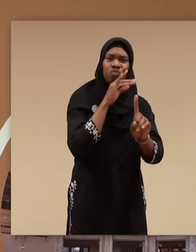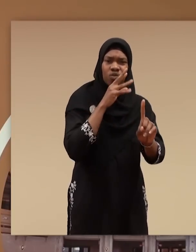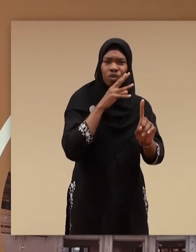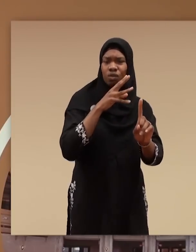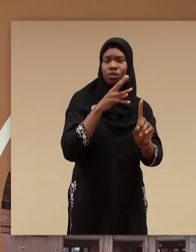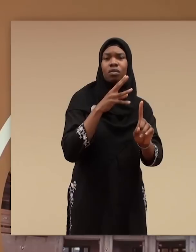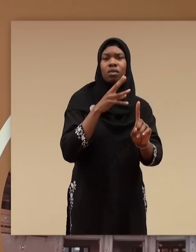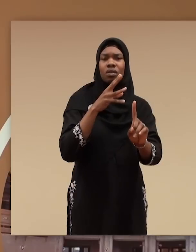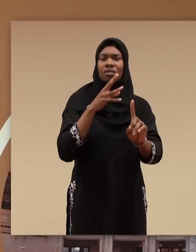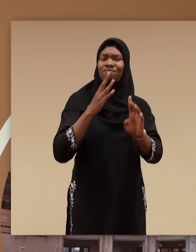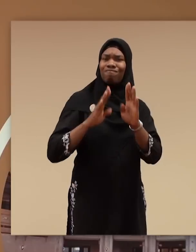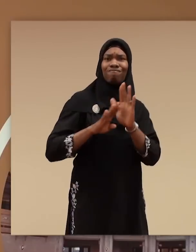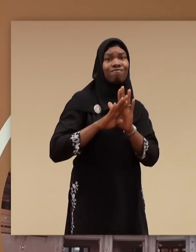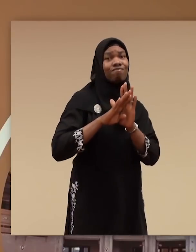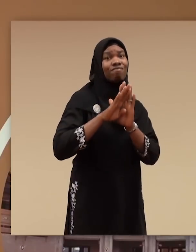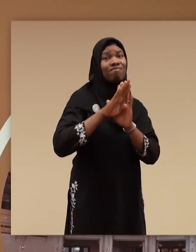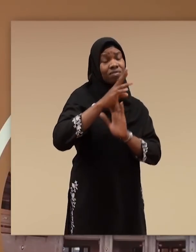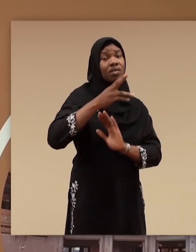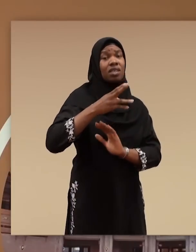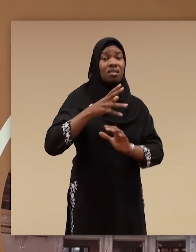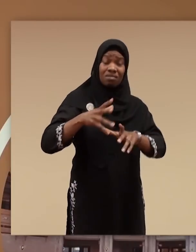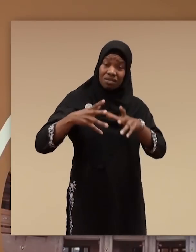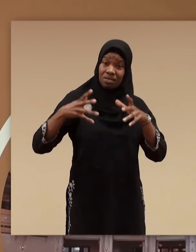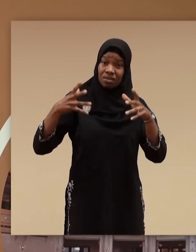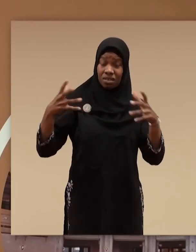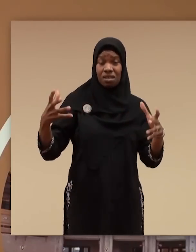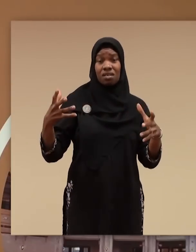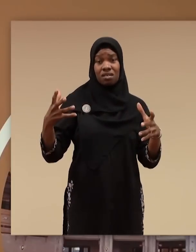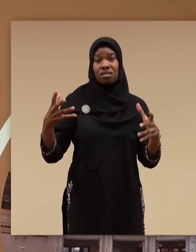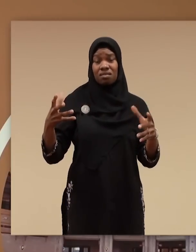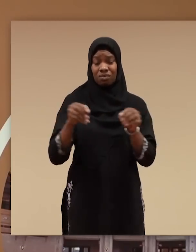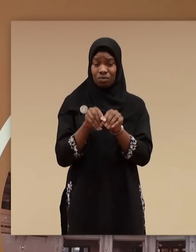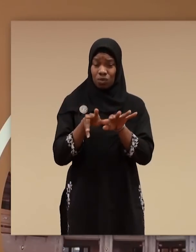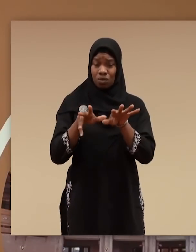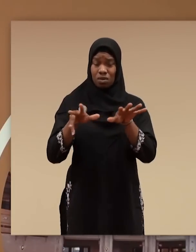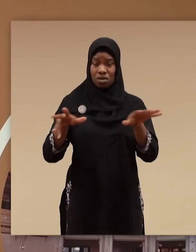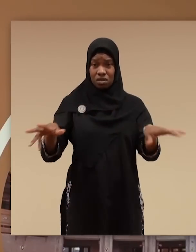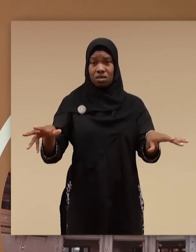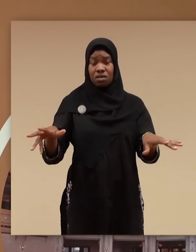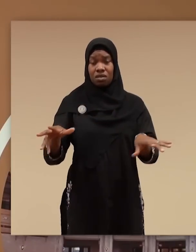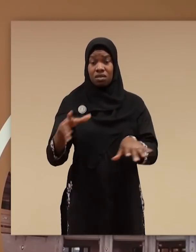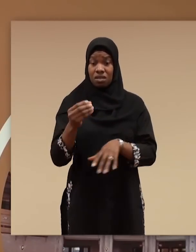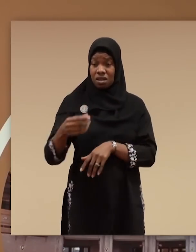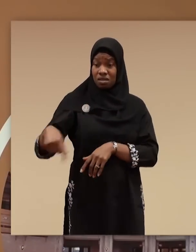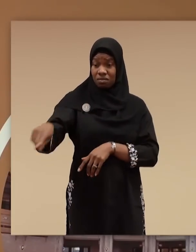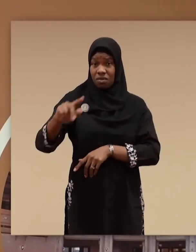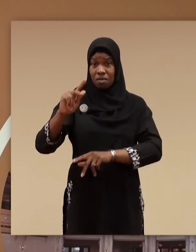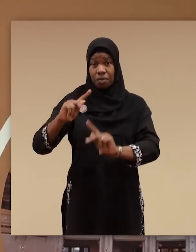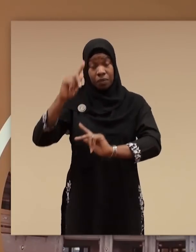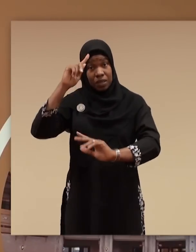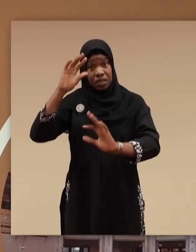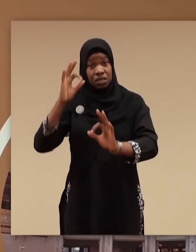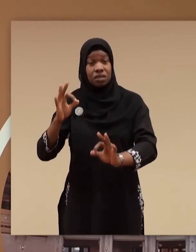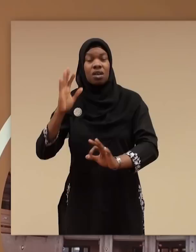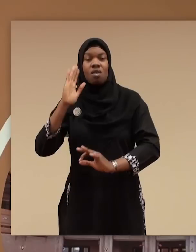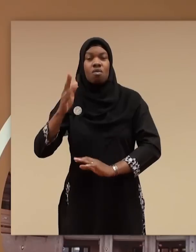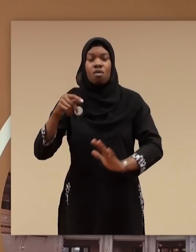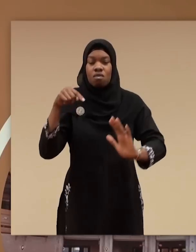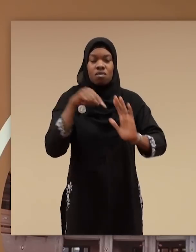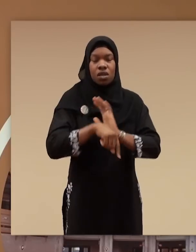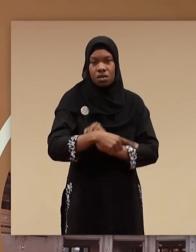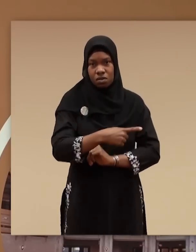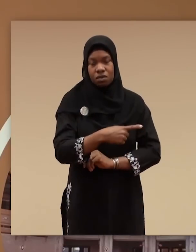and ended with plots to kill the Prophet Muhammad sallallahu alaihi wasallam, to finish him,